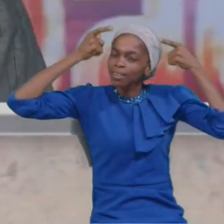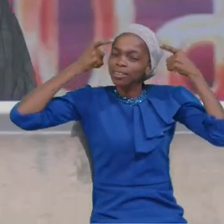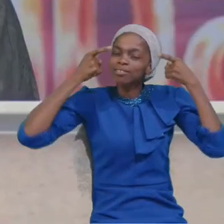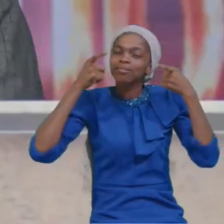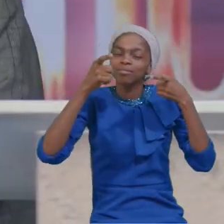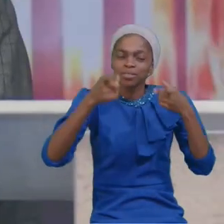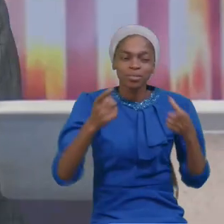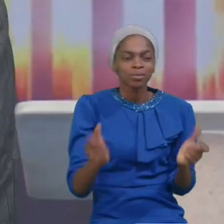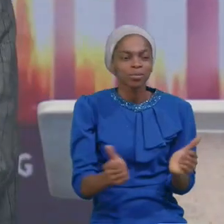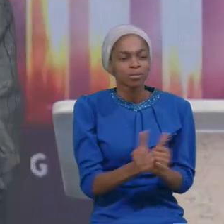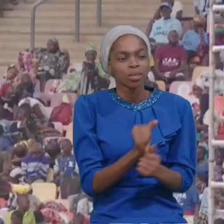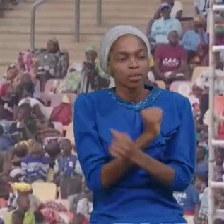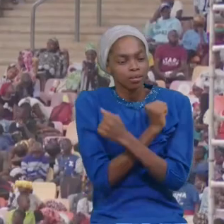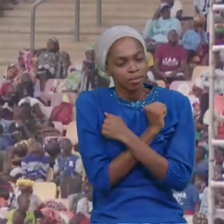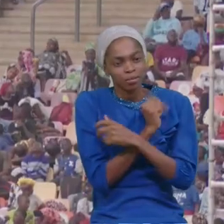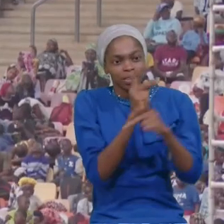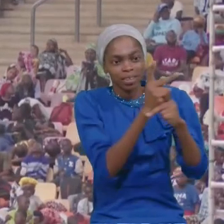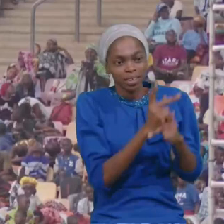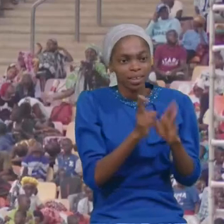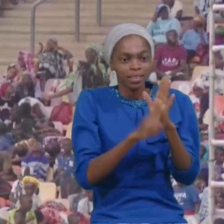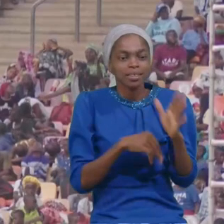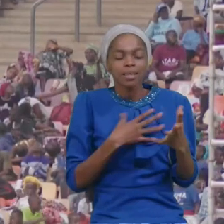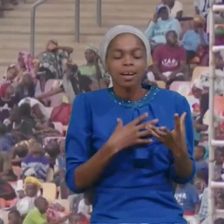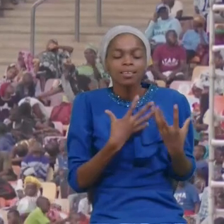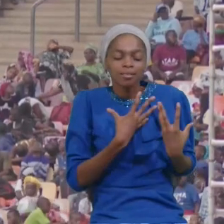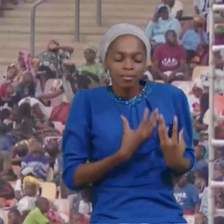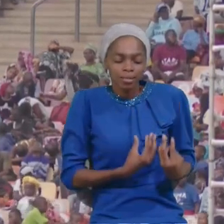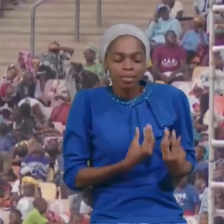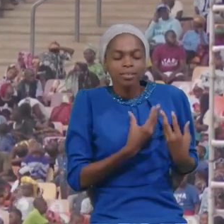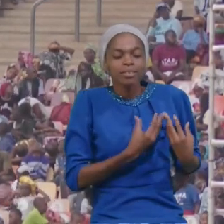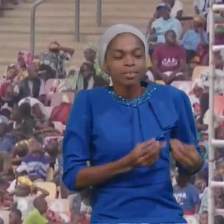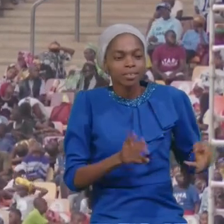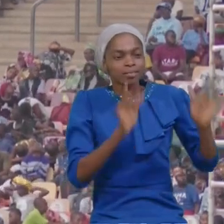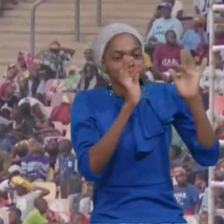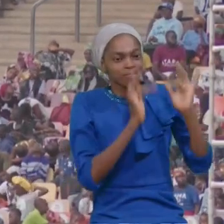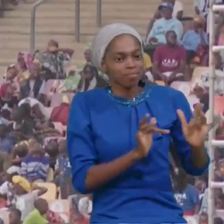be a crown over your head and over your life. And then